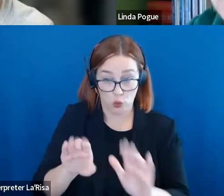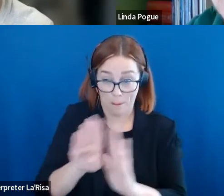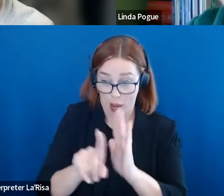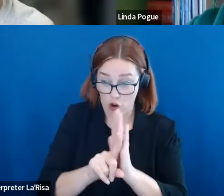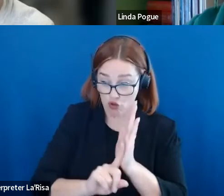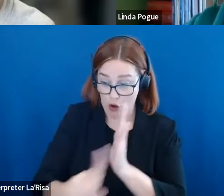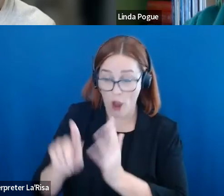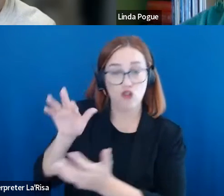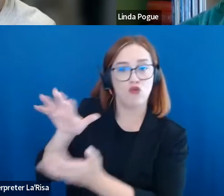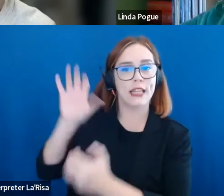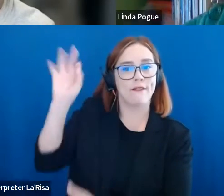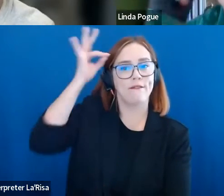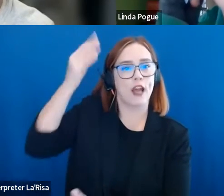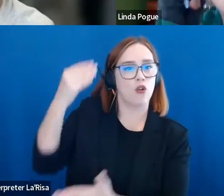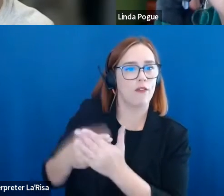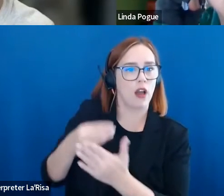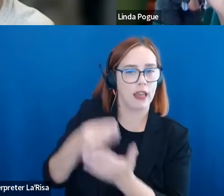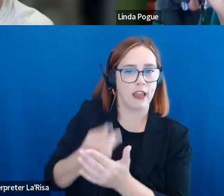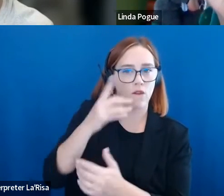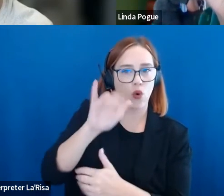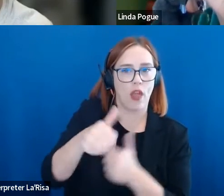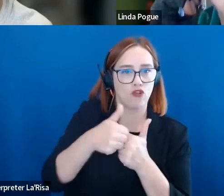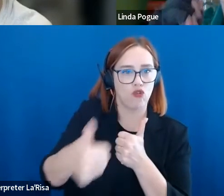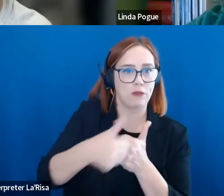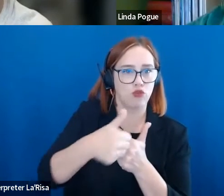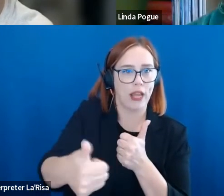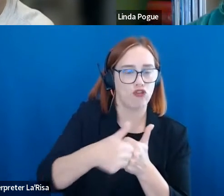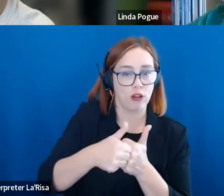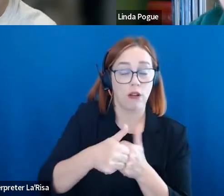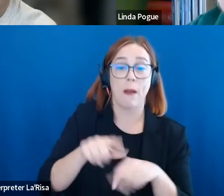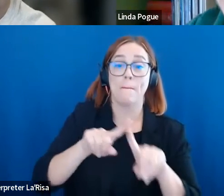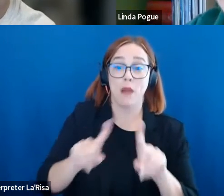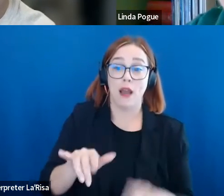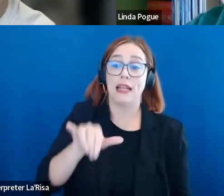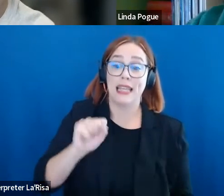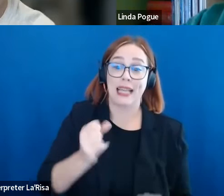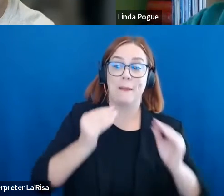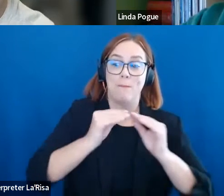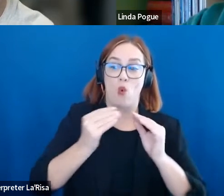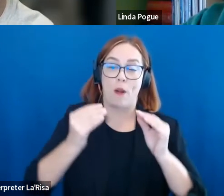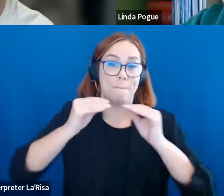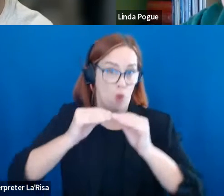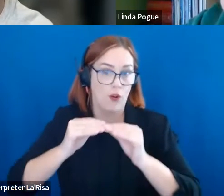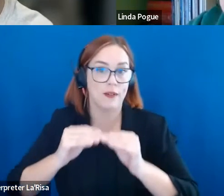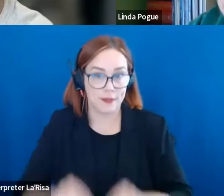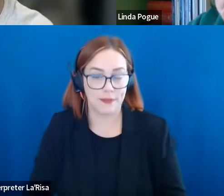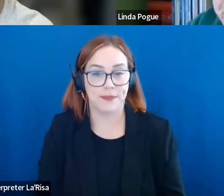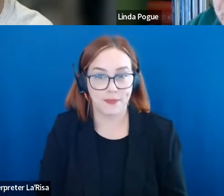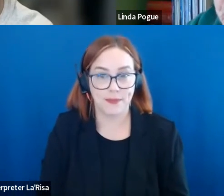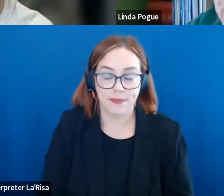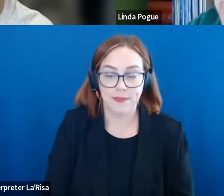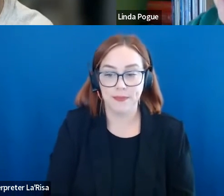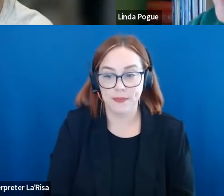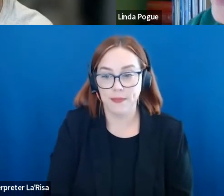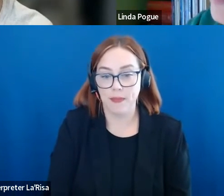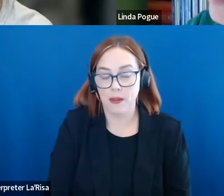as well. But yes, more and more. So one of the questions I had for folks